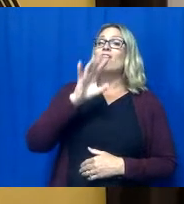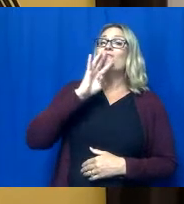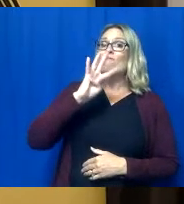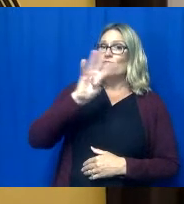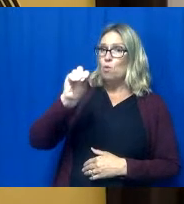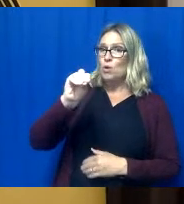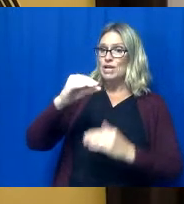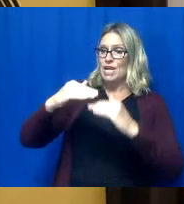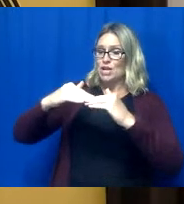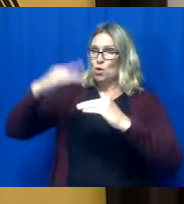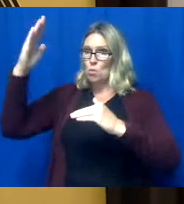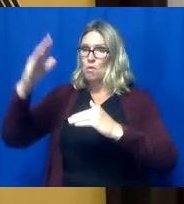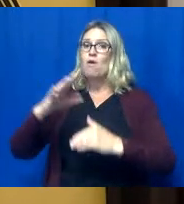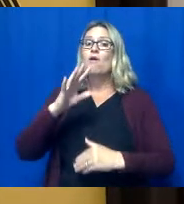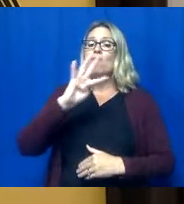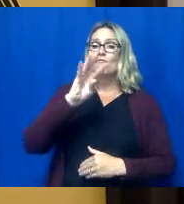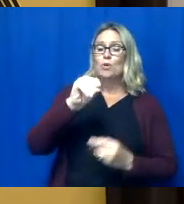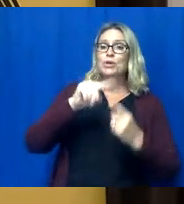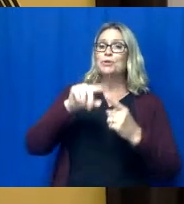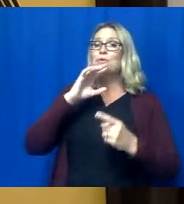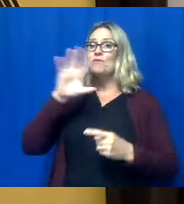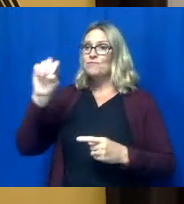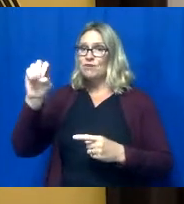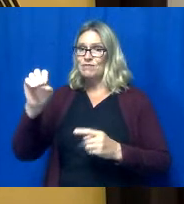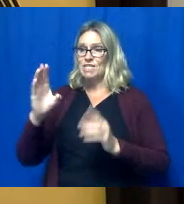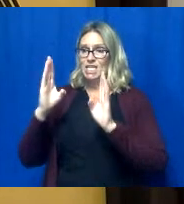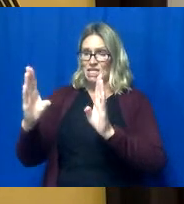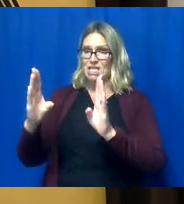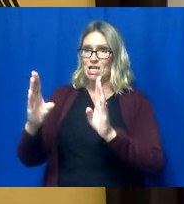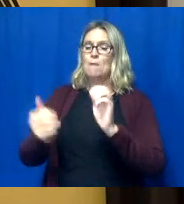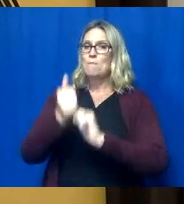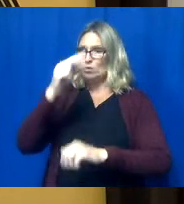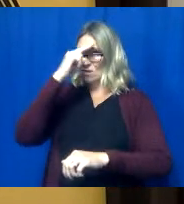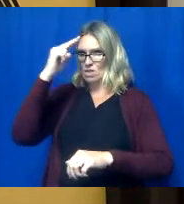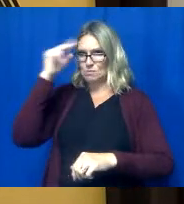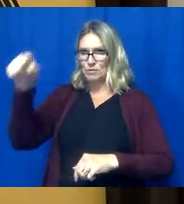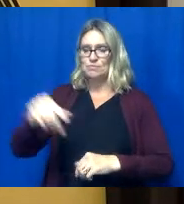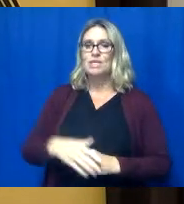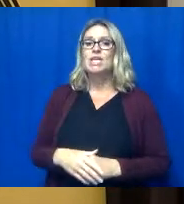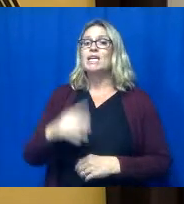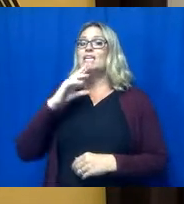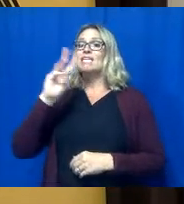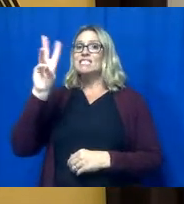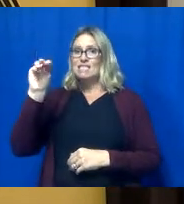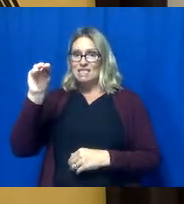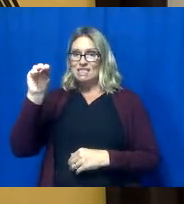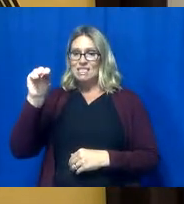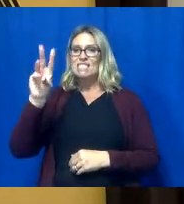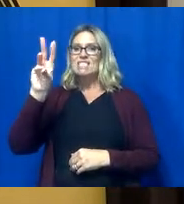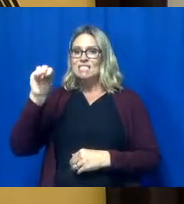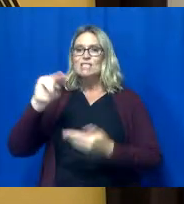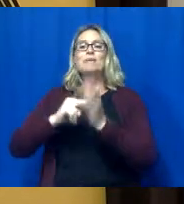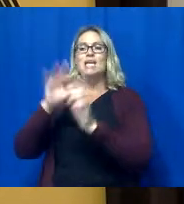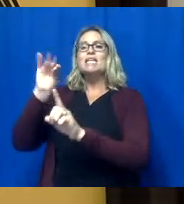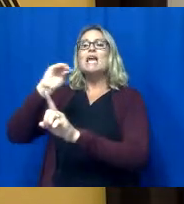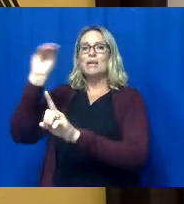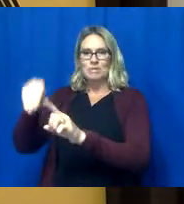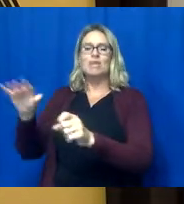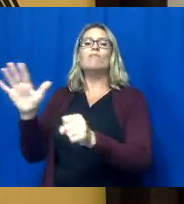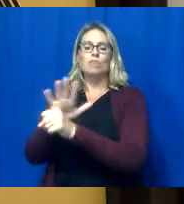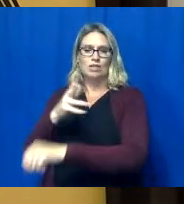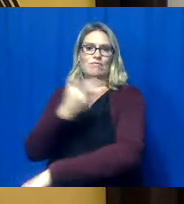many 40 to 50. Above 60, we're in a range where almost 90% are fully